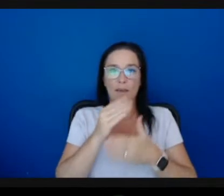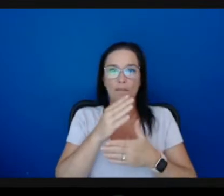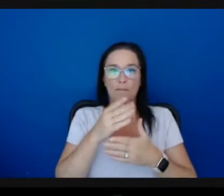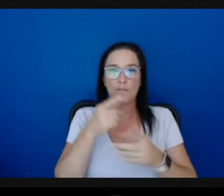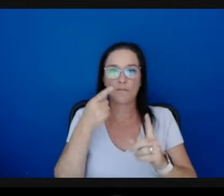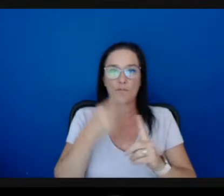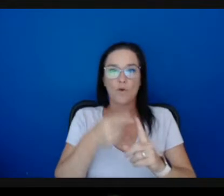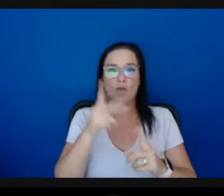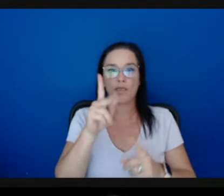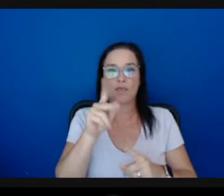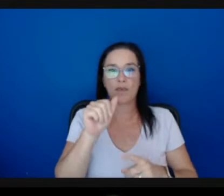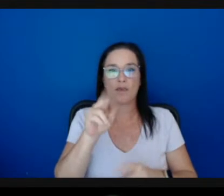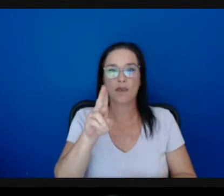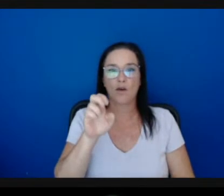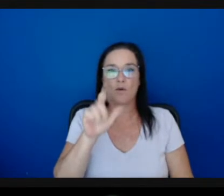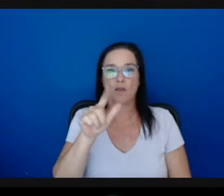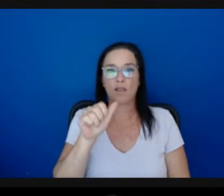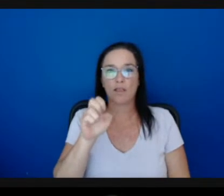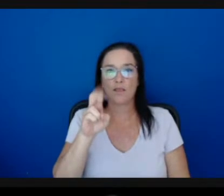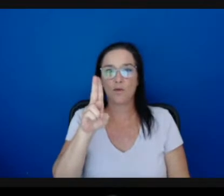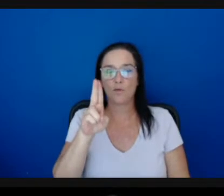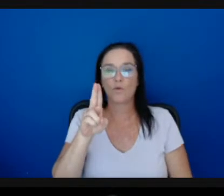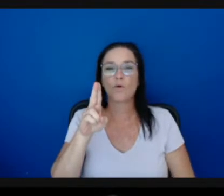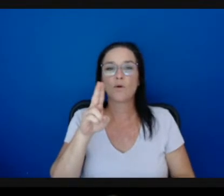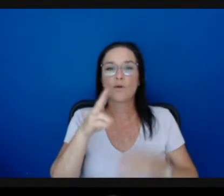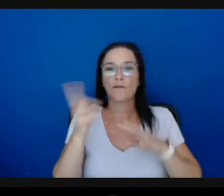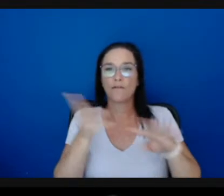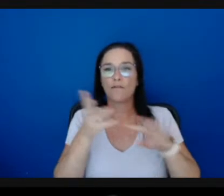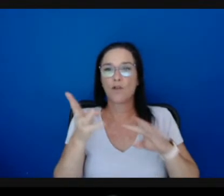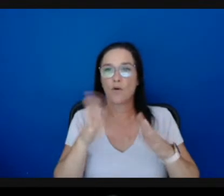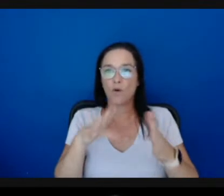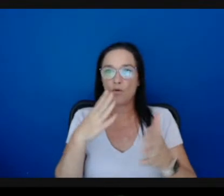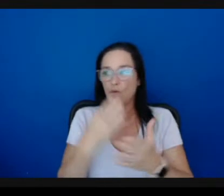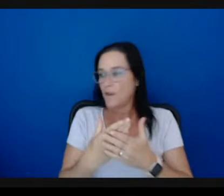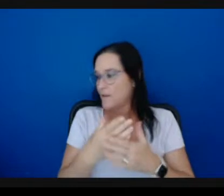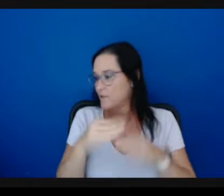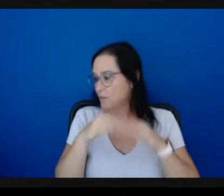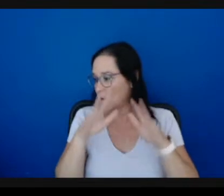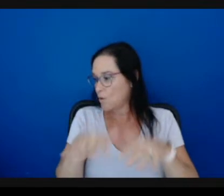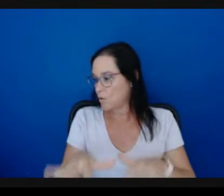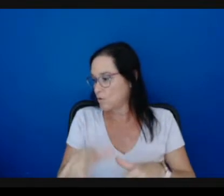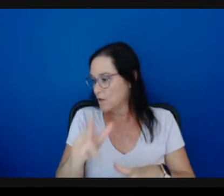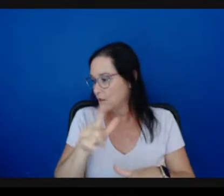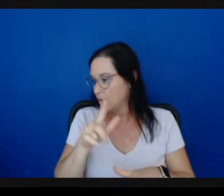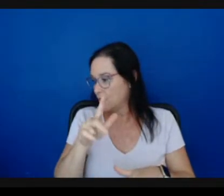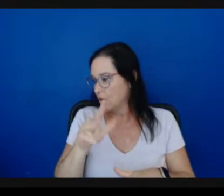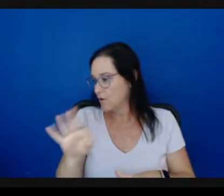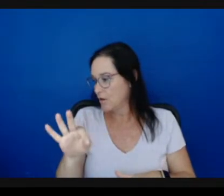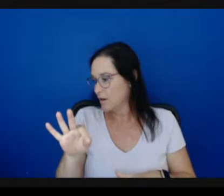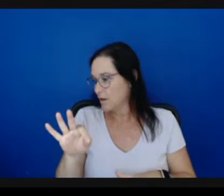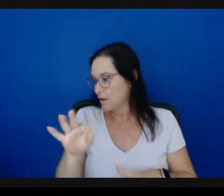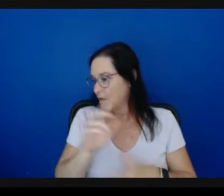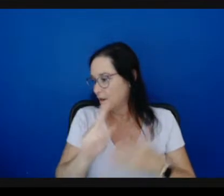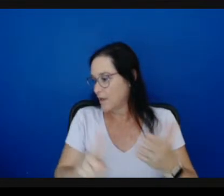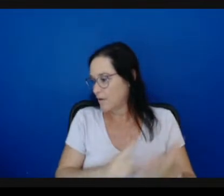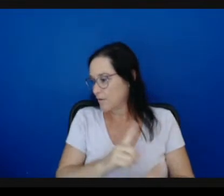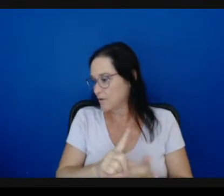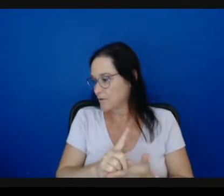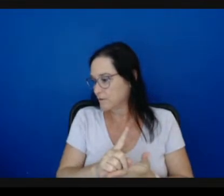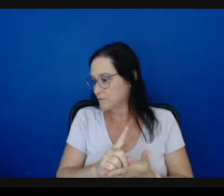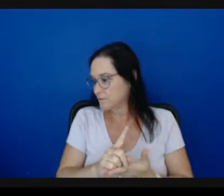Kilauea flow, got all the way to the ocean in 39 hours. So that we got our first ocean entry. It happened pretty quick, but it